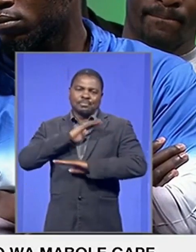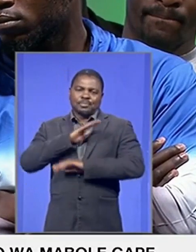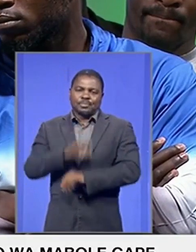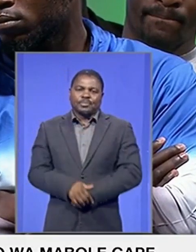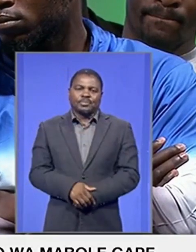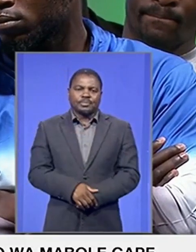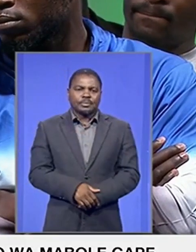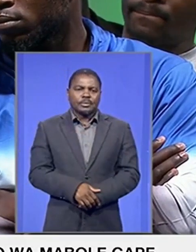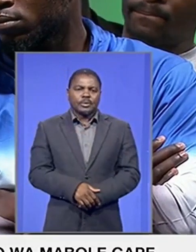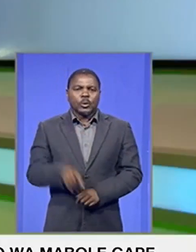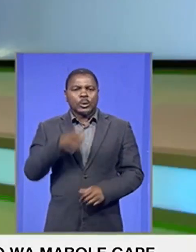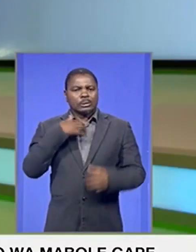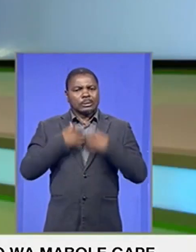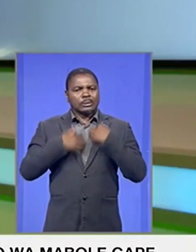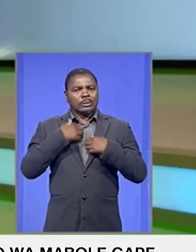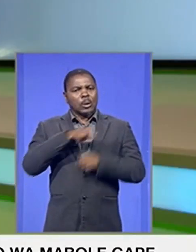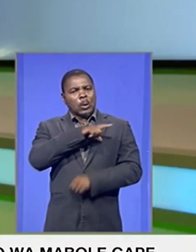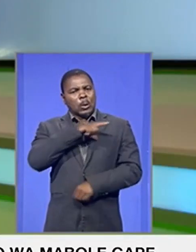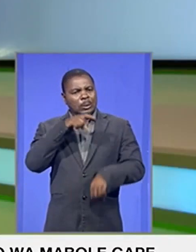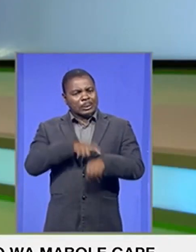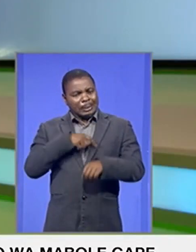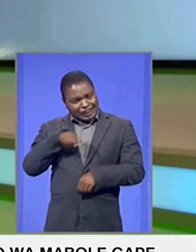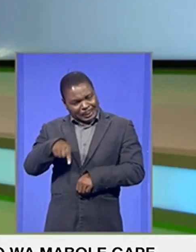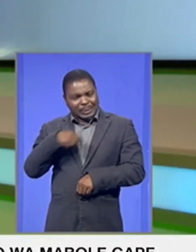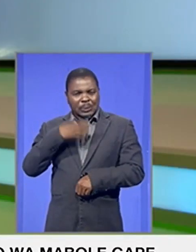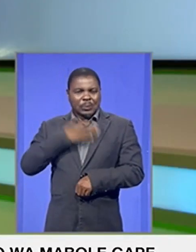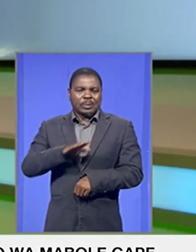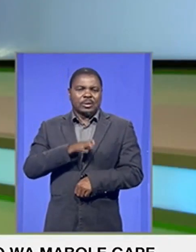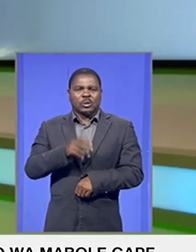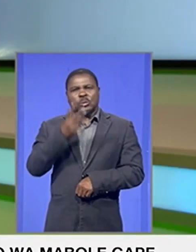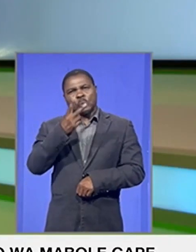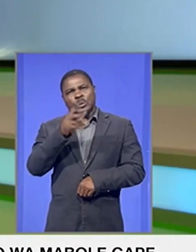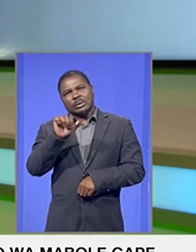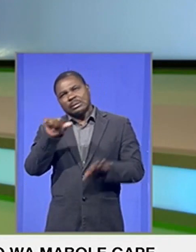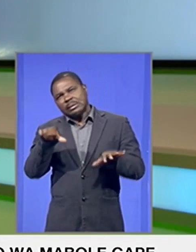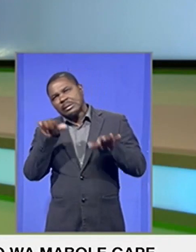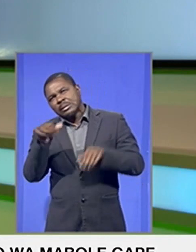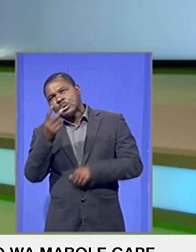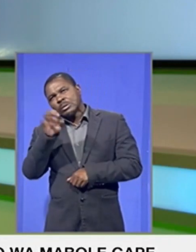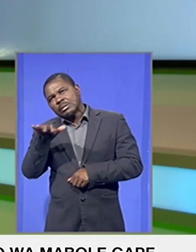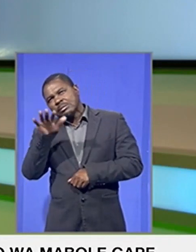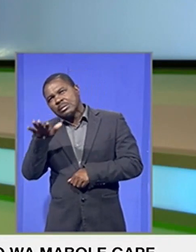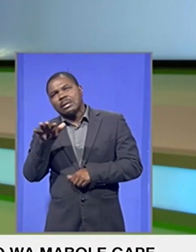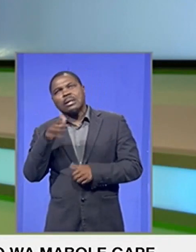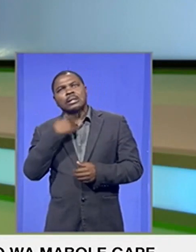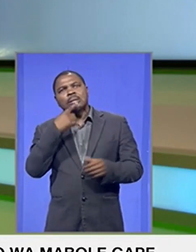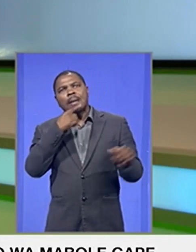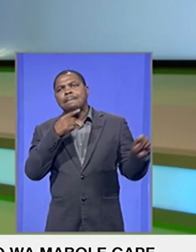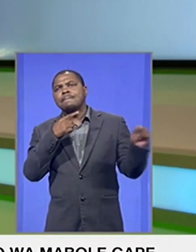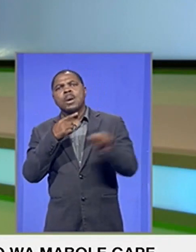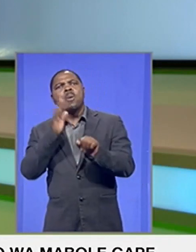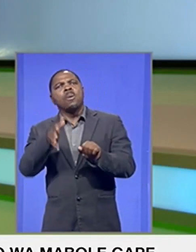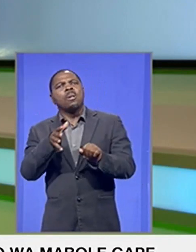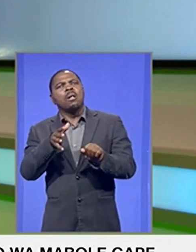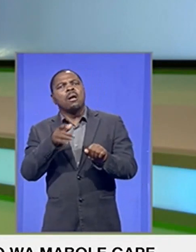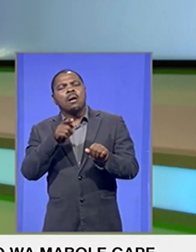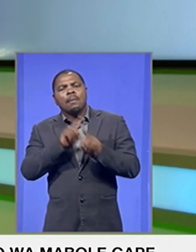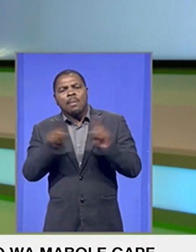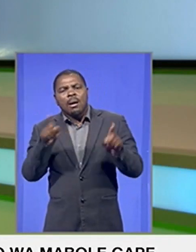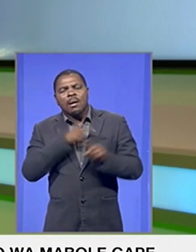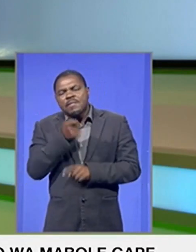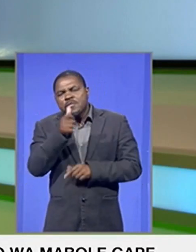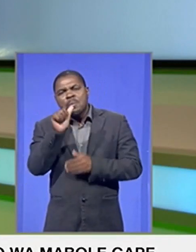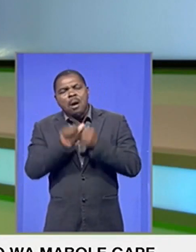This is what we have been waiting for a long time because 2016 or 2015 they said the boxing is back, but we only saw it in